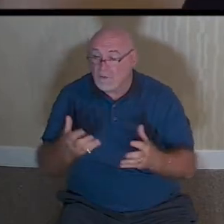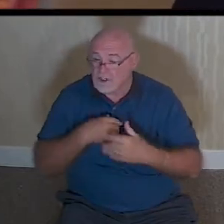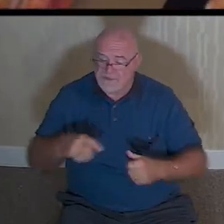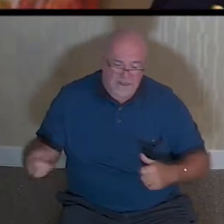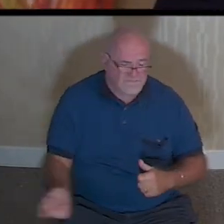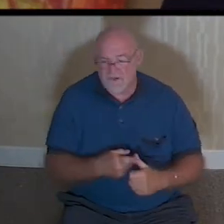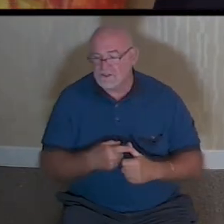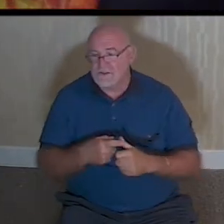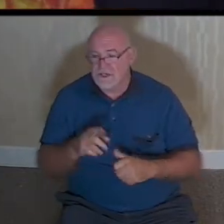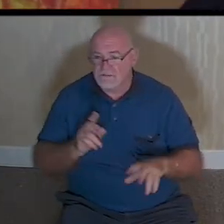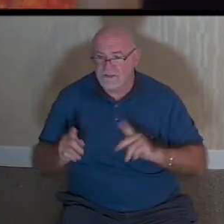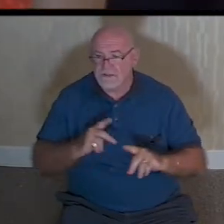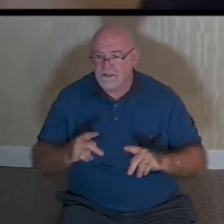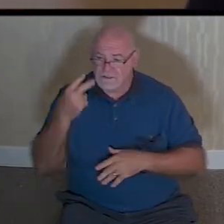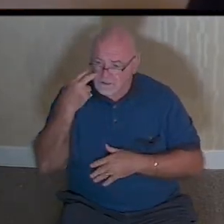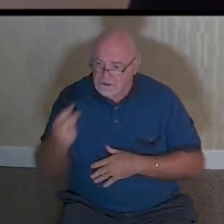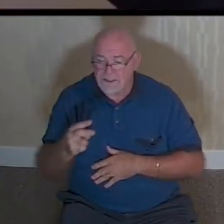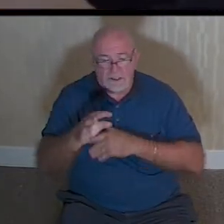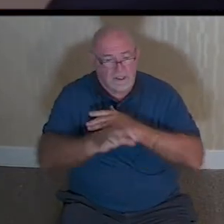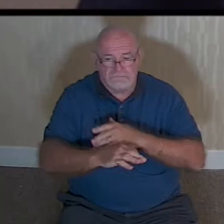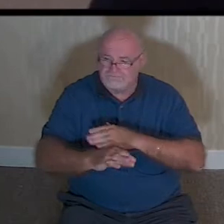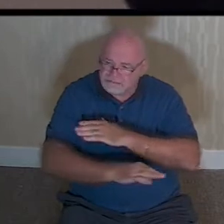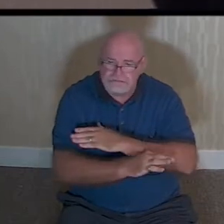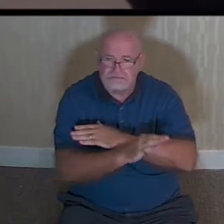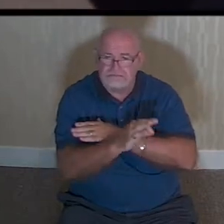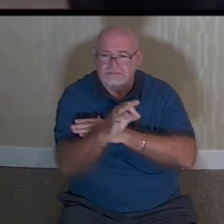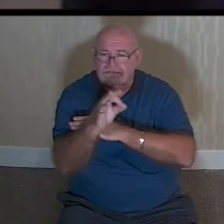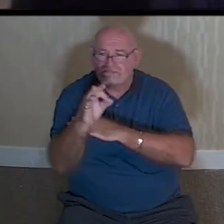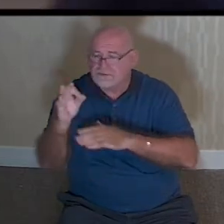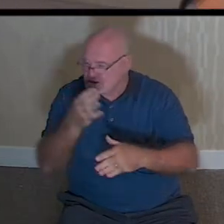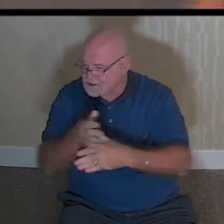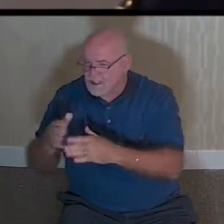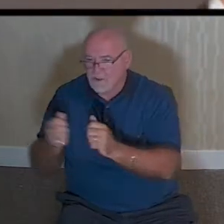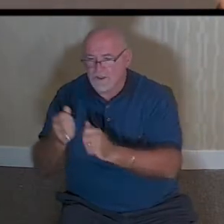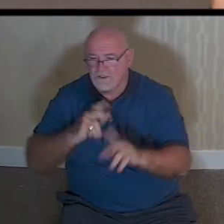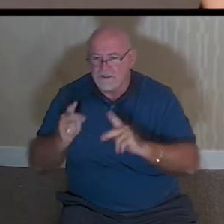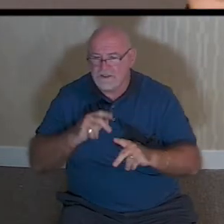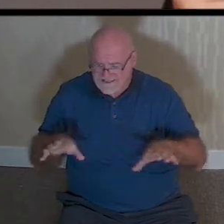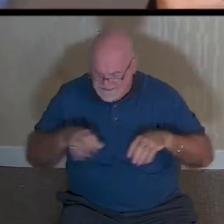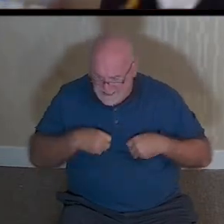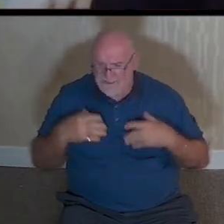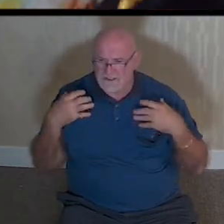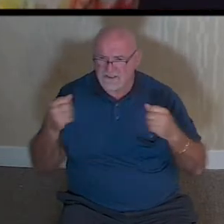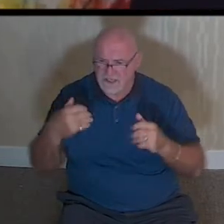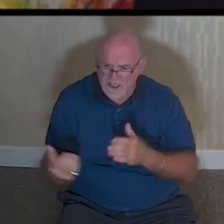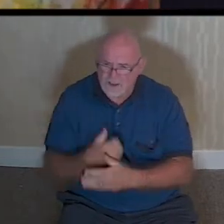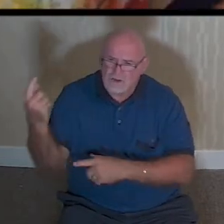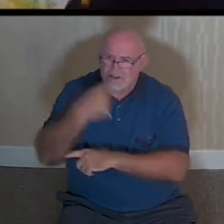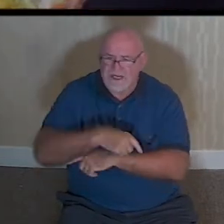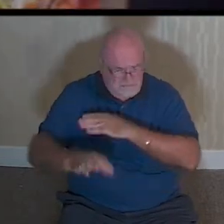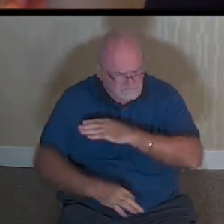first ones to spot the breaking dawn, to share it with those around us. Take courage. A new day is